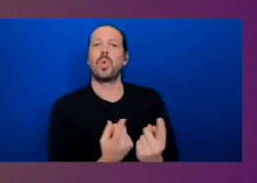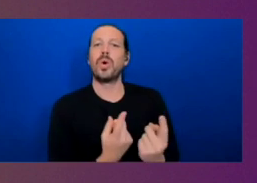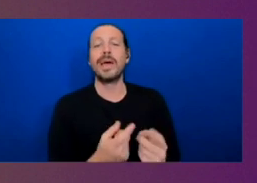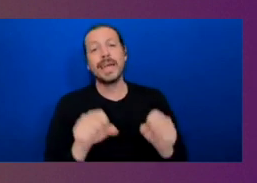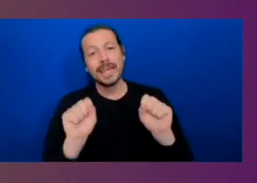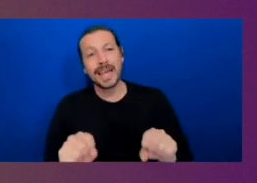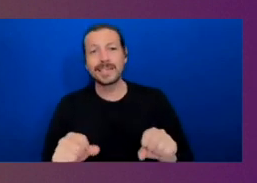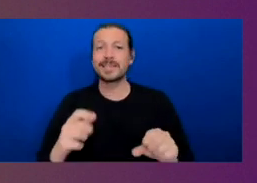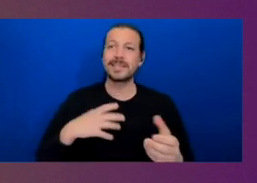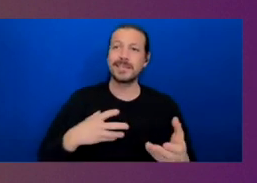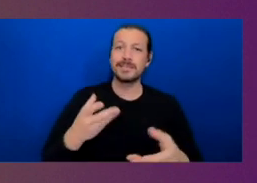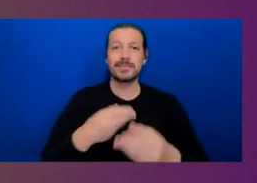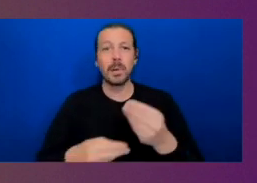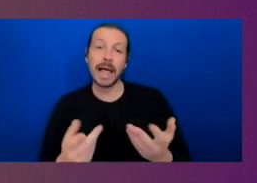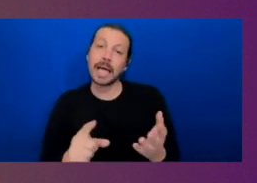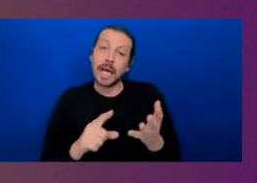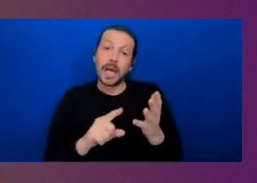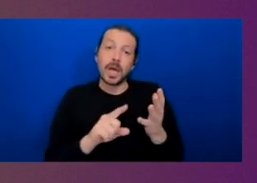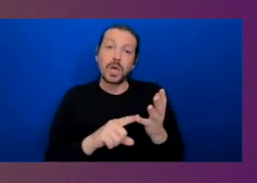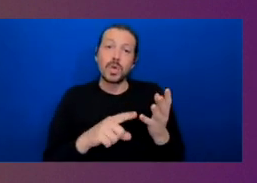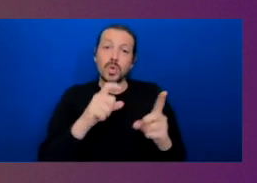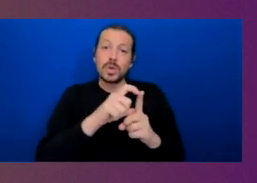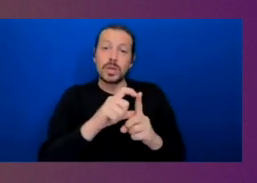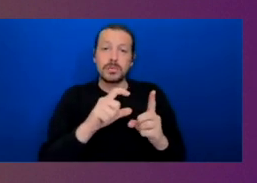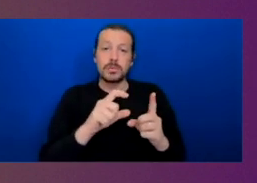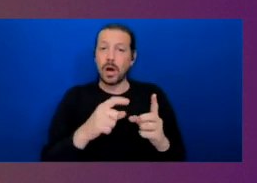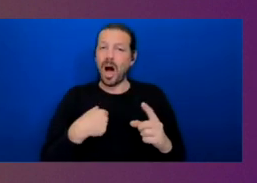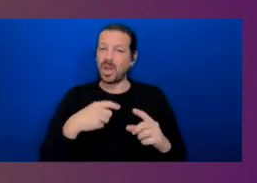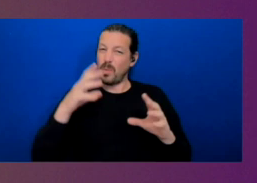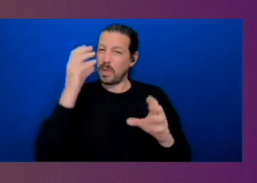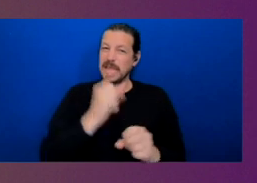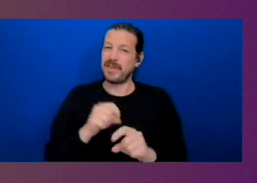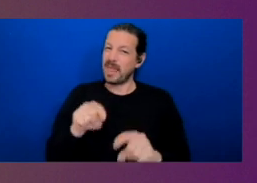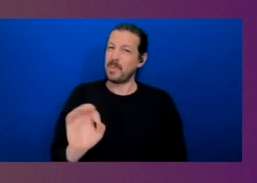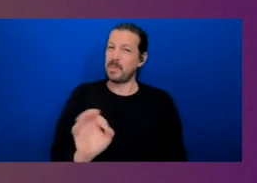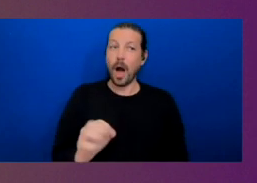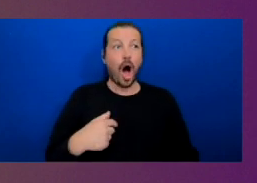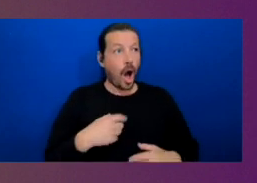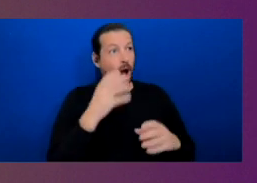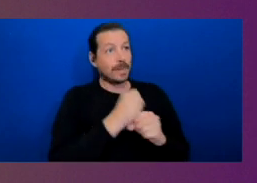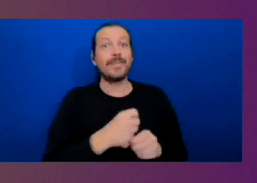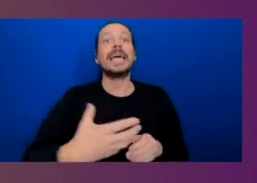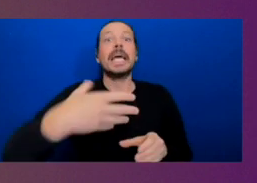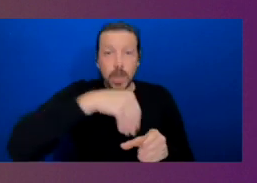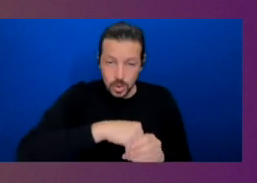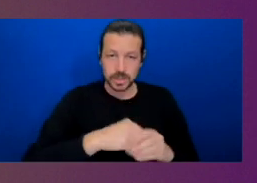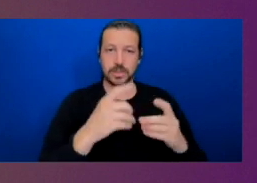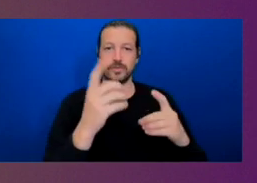don't believe in universal design. I believe in inclusive design, which is you push the universal,